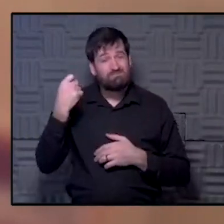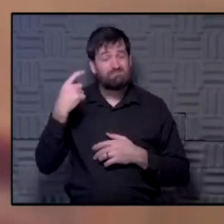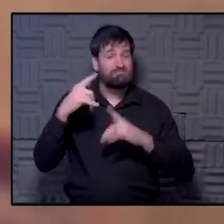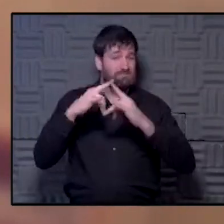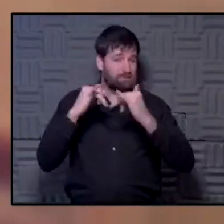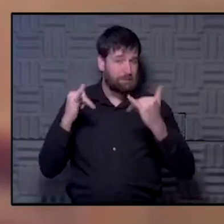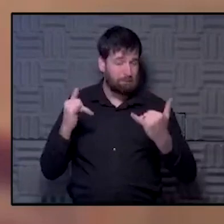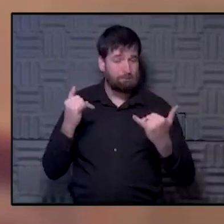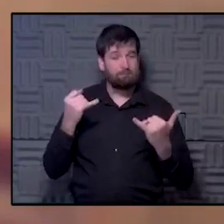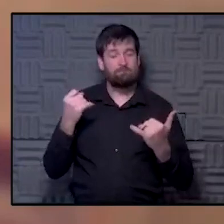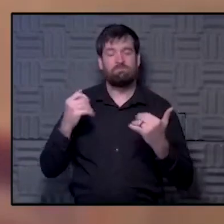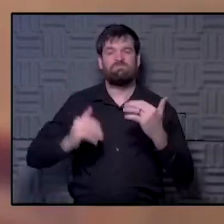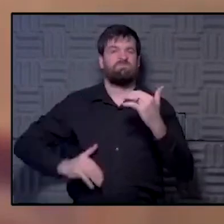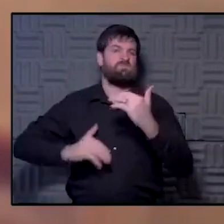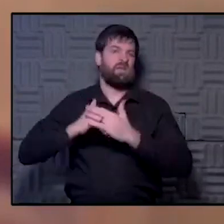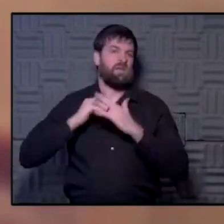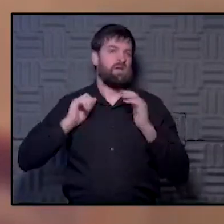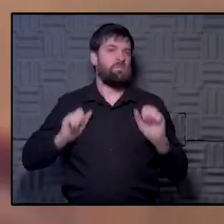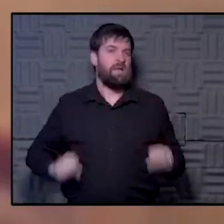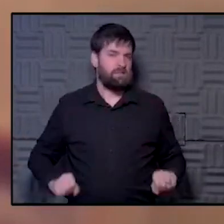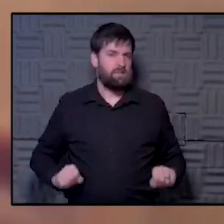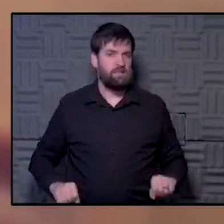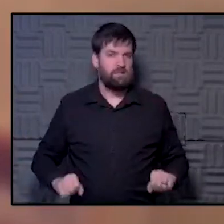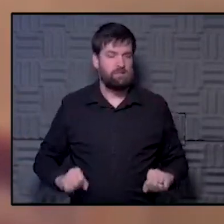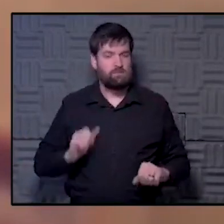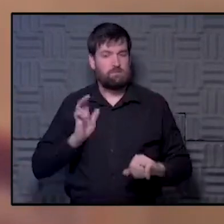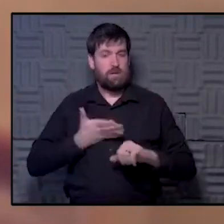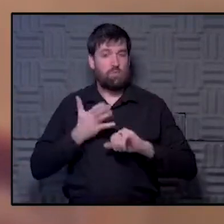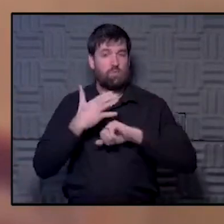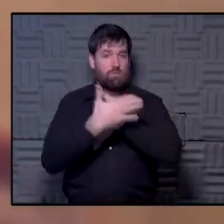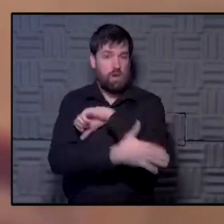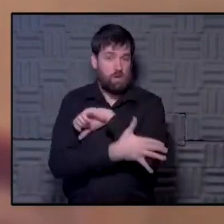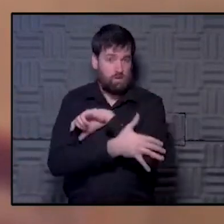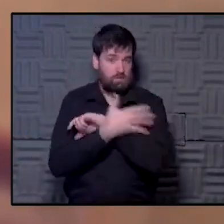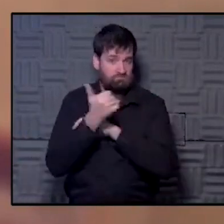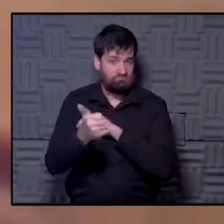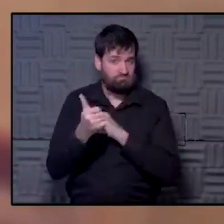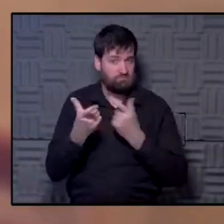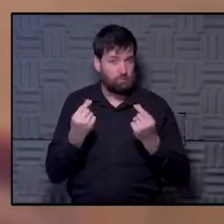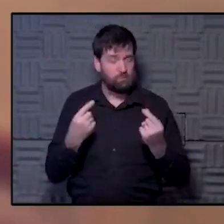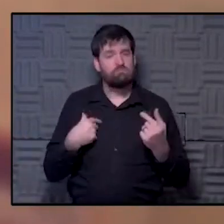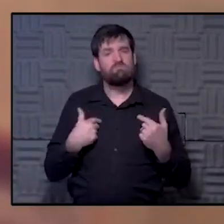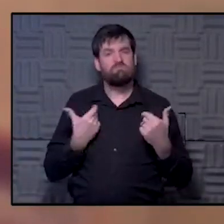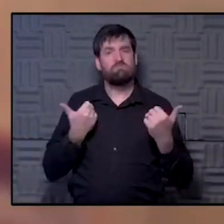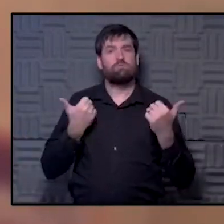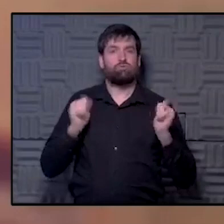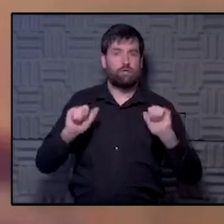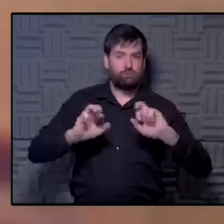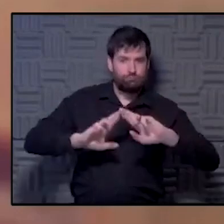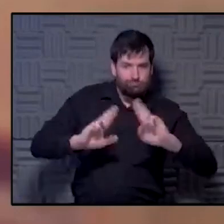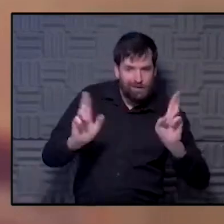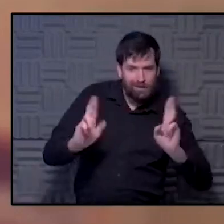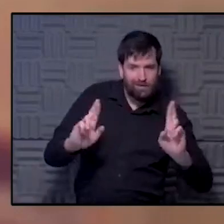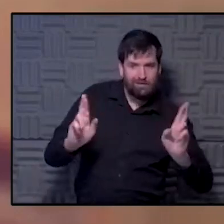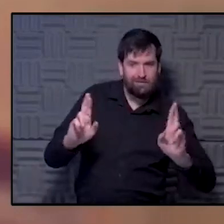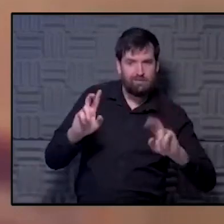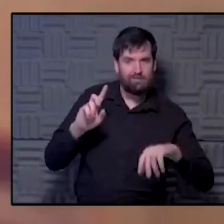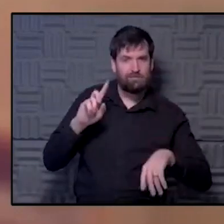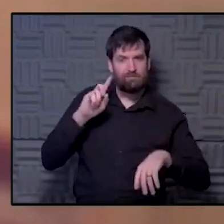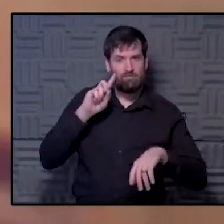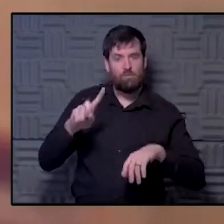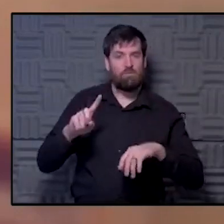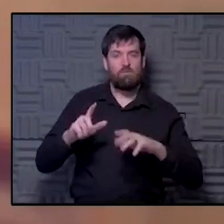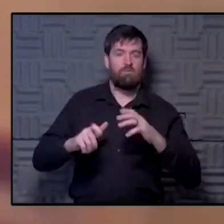right, so capacity-wise and what our counties are doing, we're trying to be ready to get to our